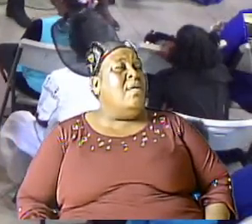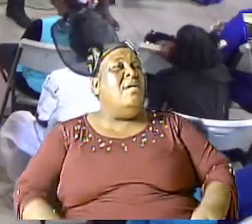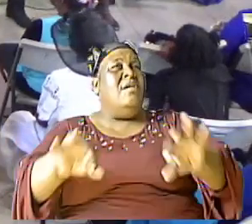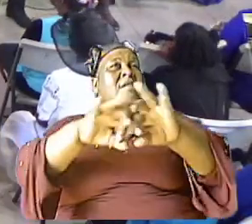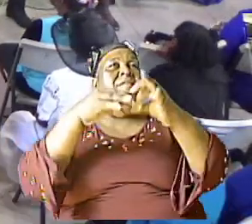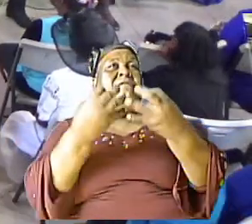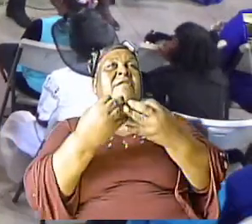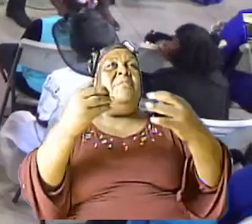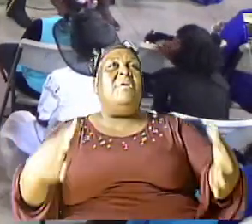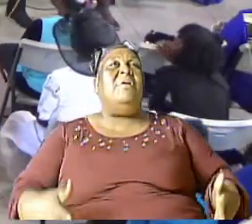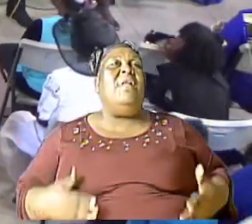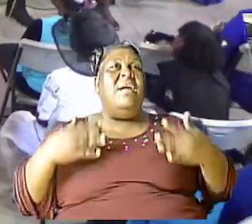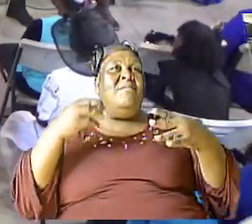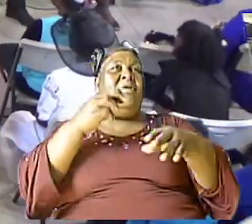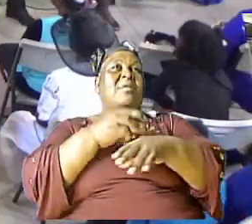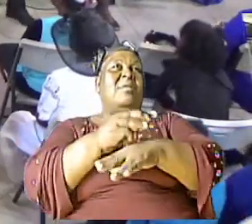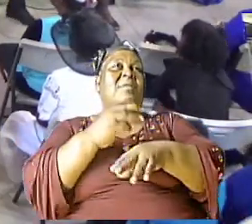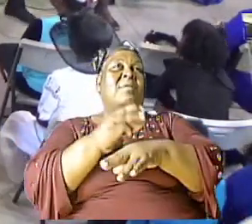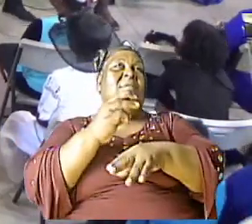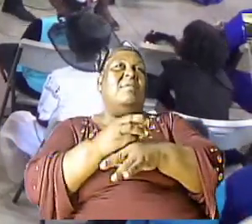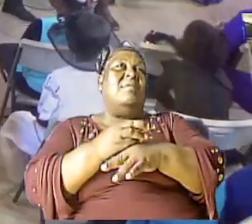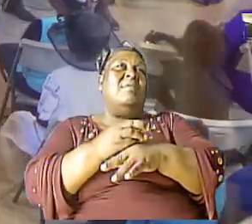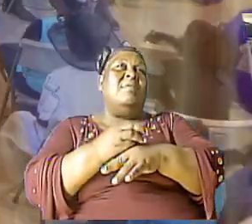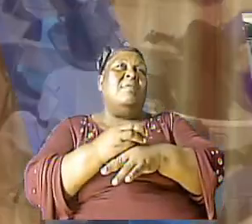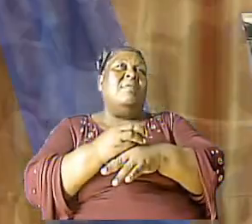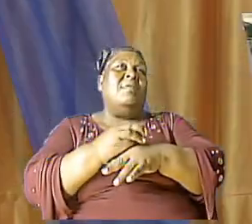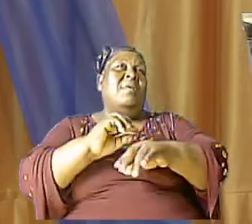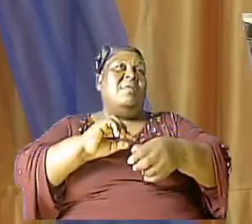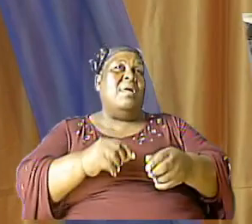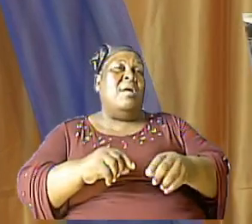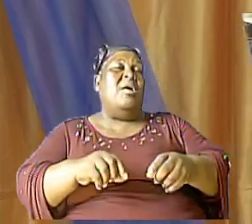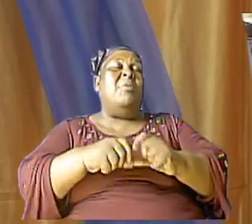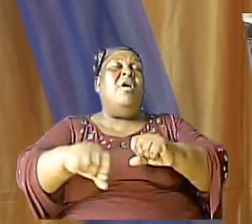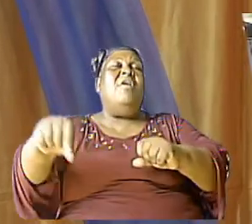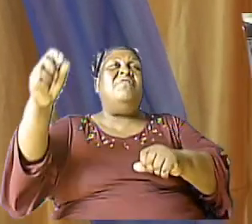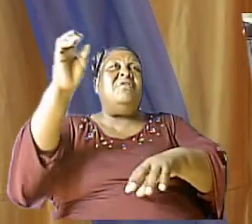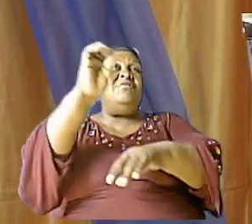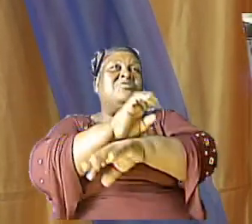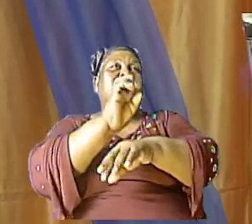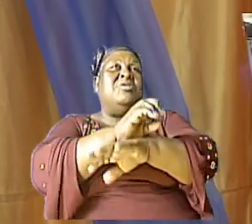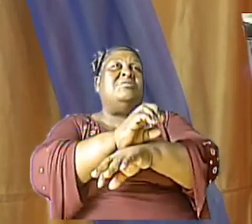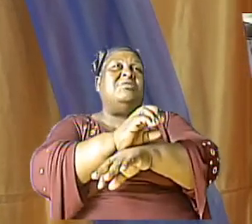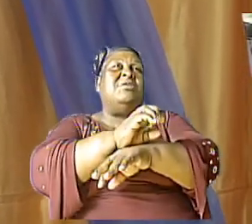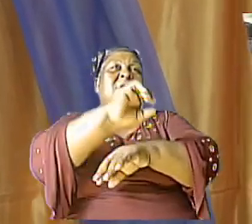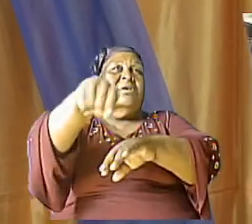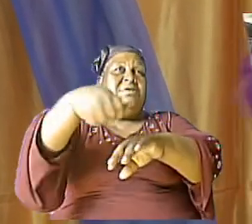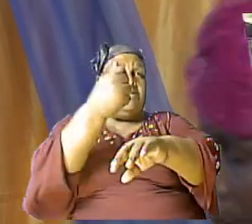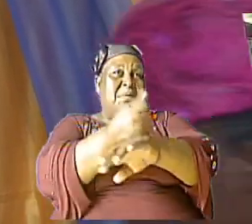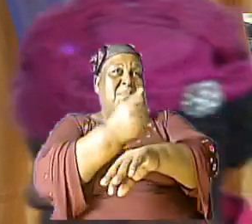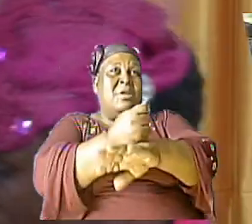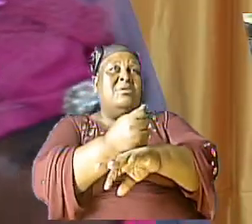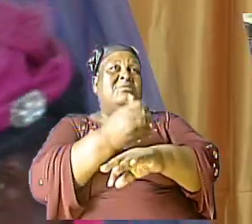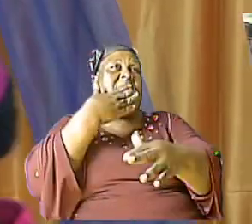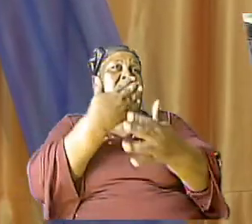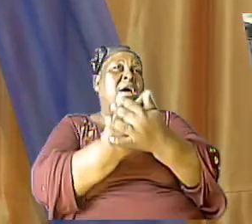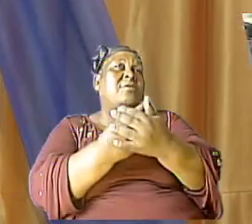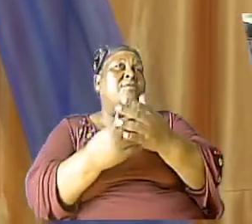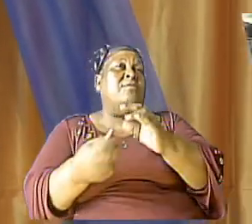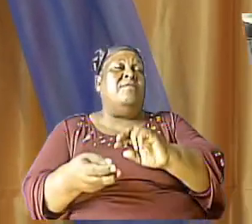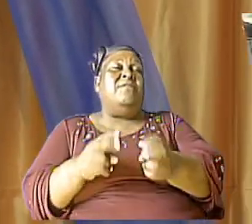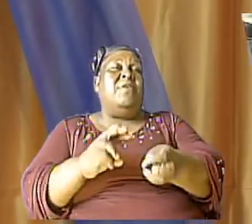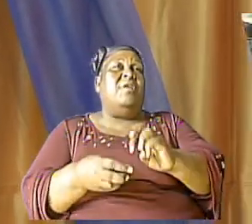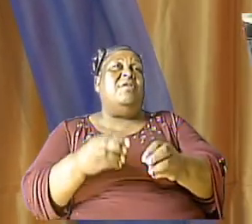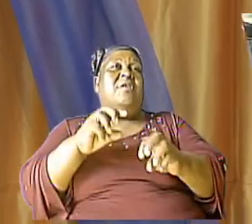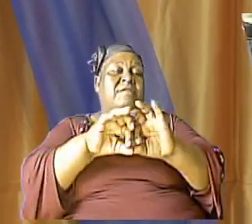Family Life Ministry is that arm of the church where stability and good values within the family